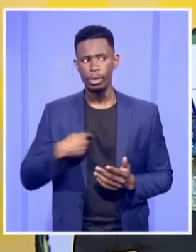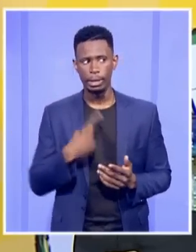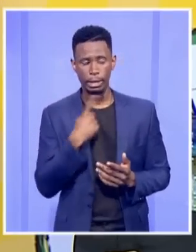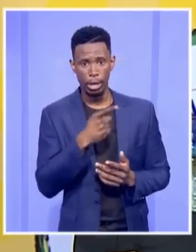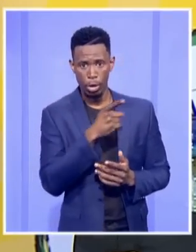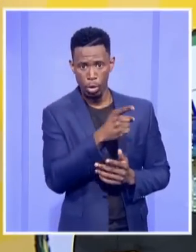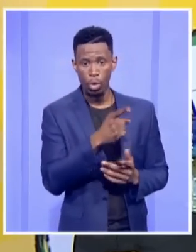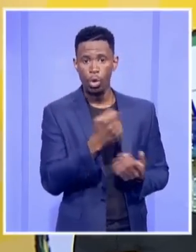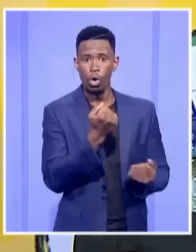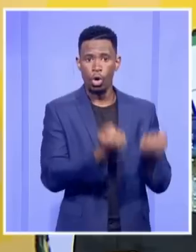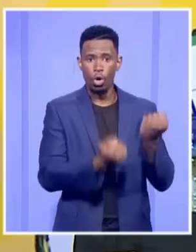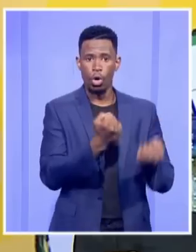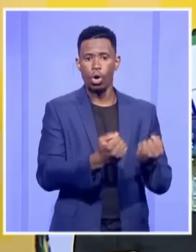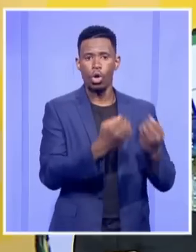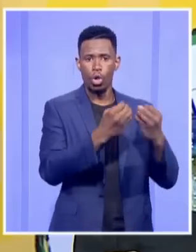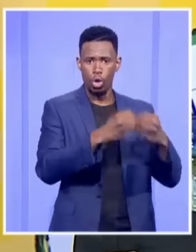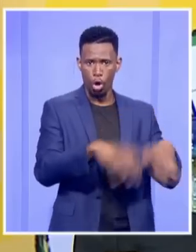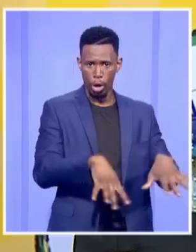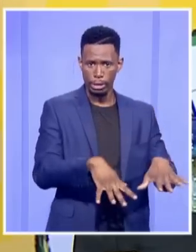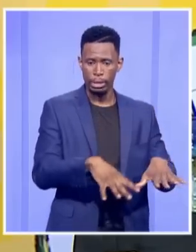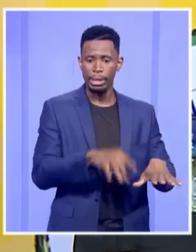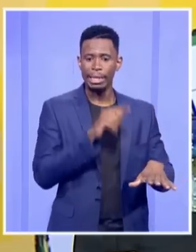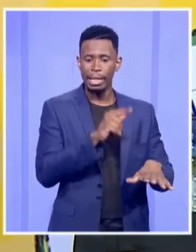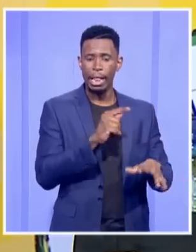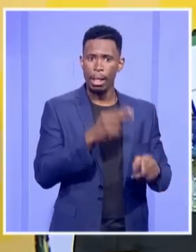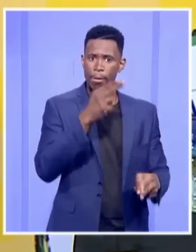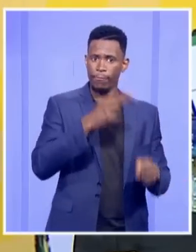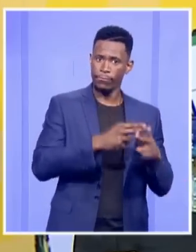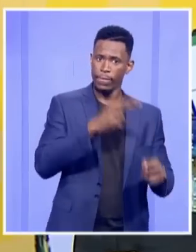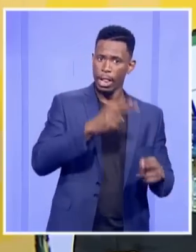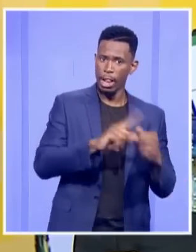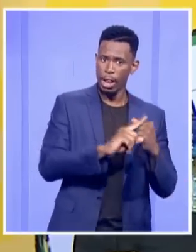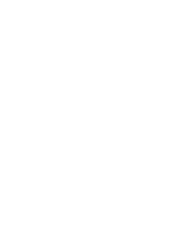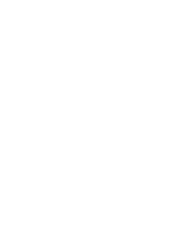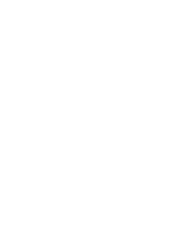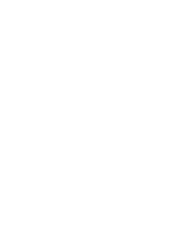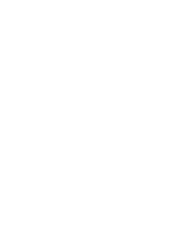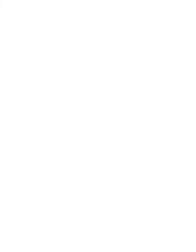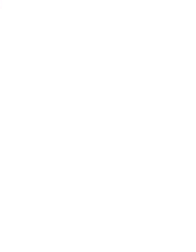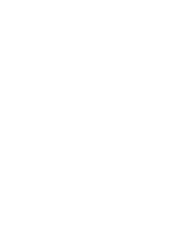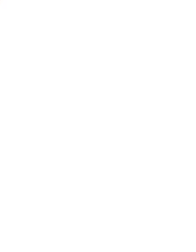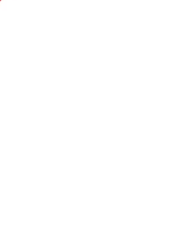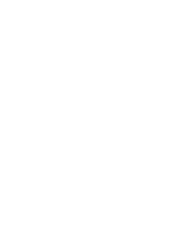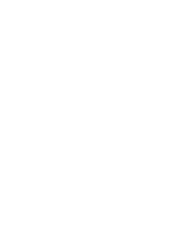Losing court was not the final arbiter. You can come and try here.